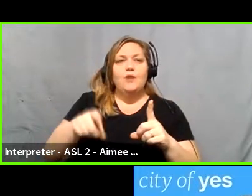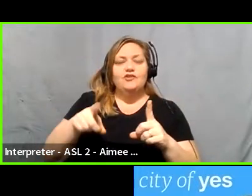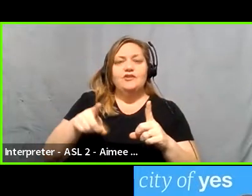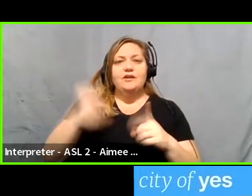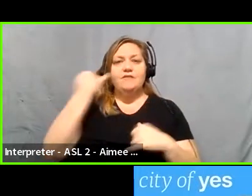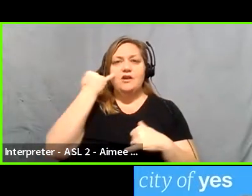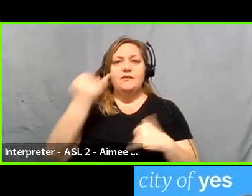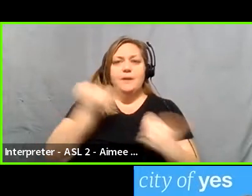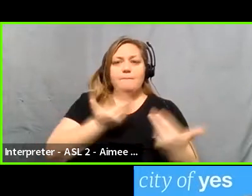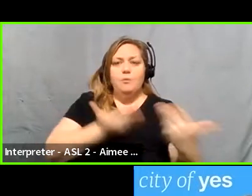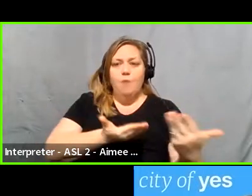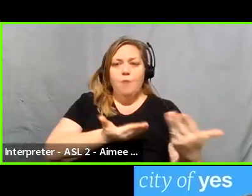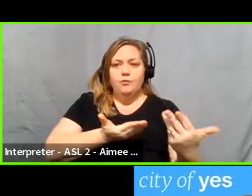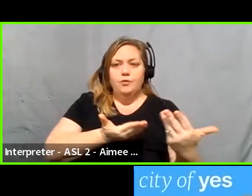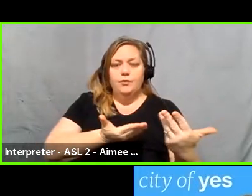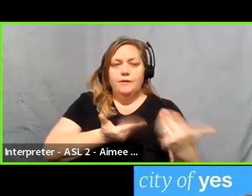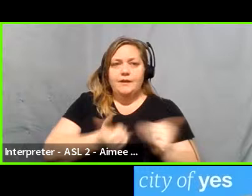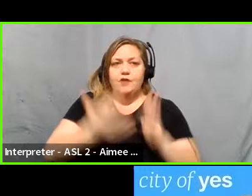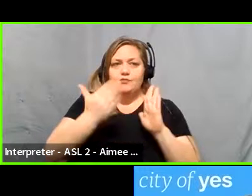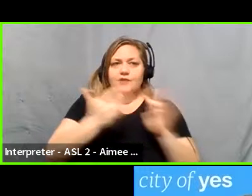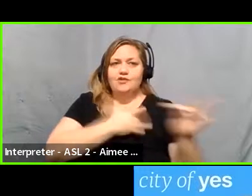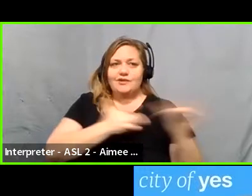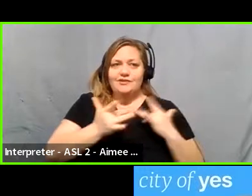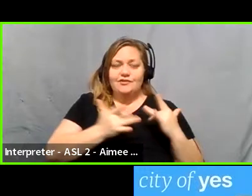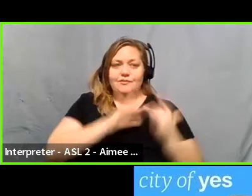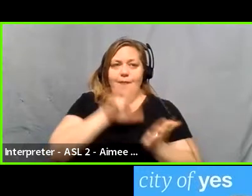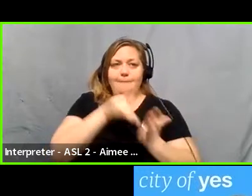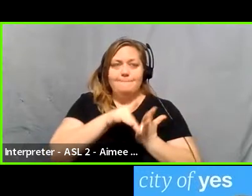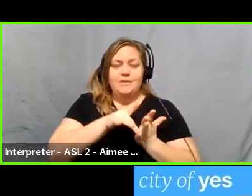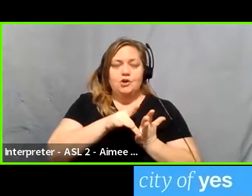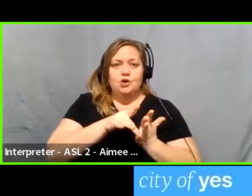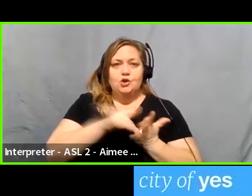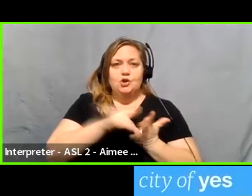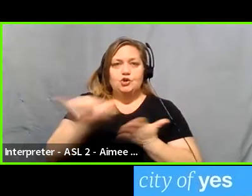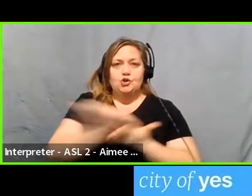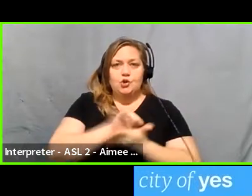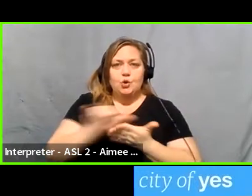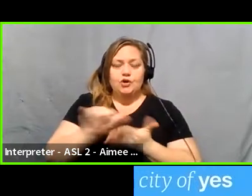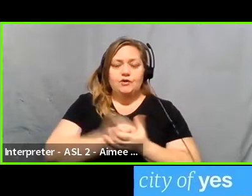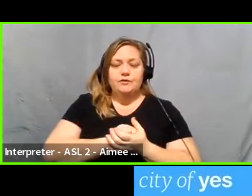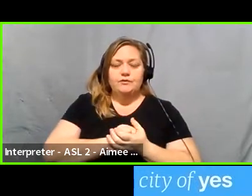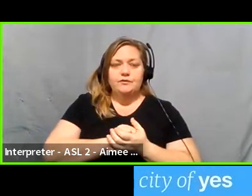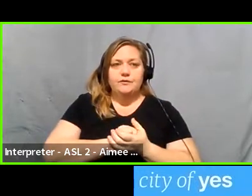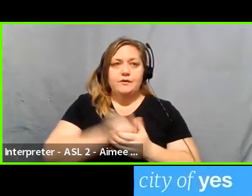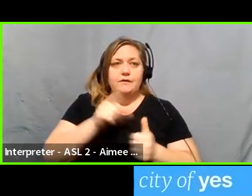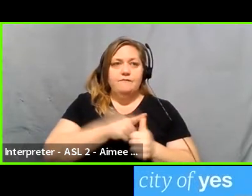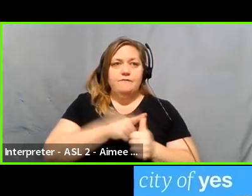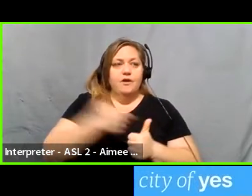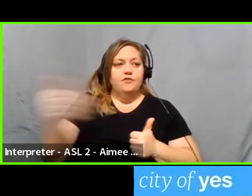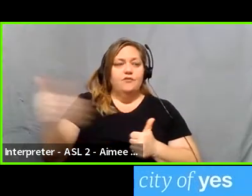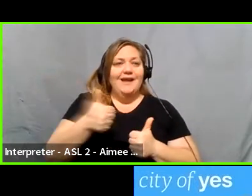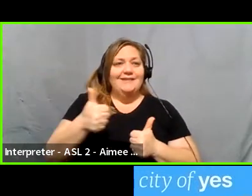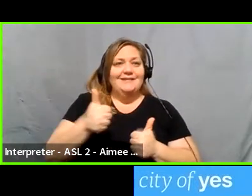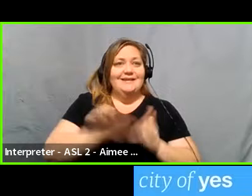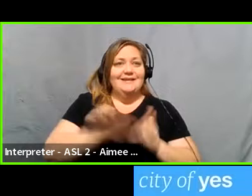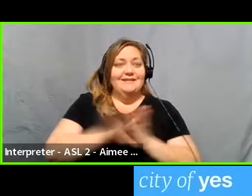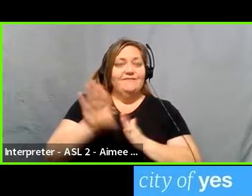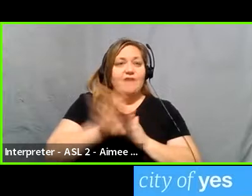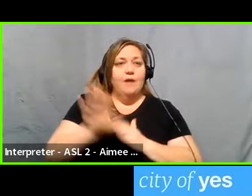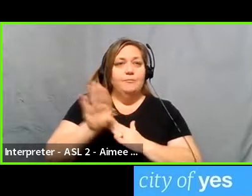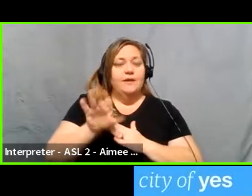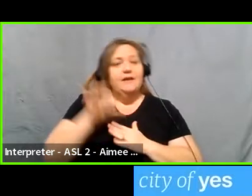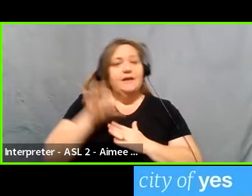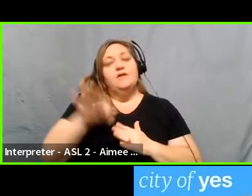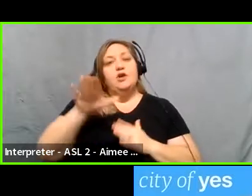and then I'll address your concerns about middle income New Yorkers more generally. So first for transit oriented development, if you're in a low